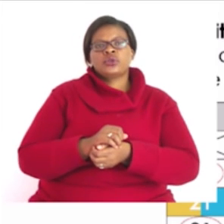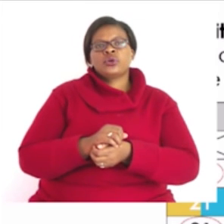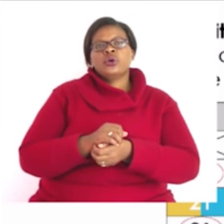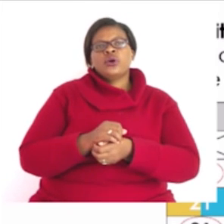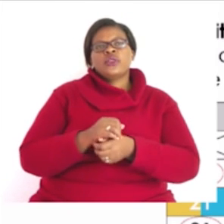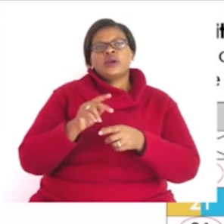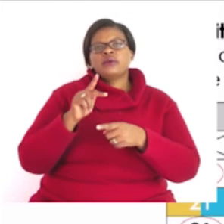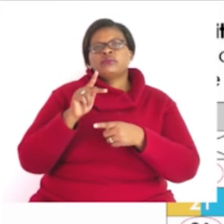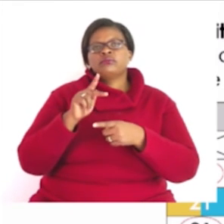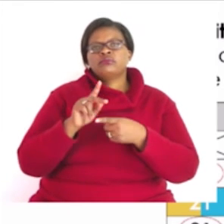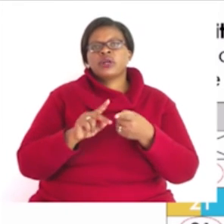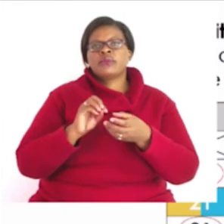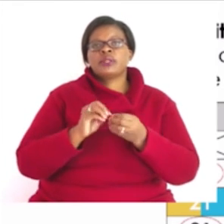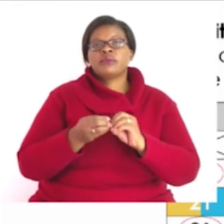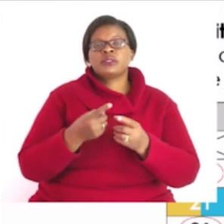words, from 1 to 100.